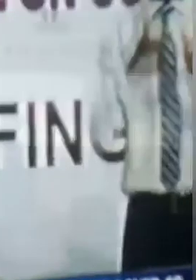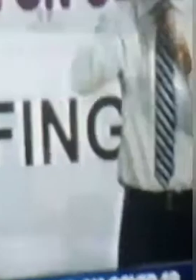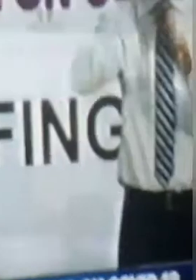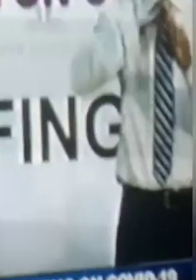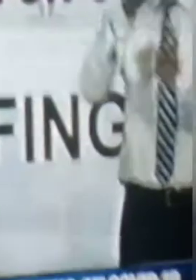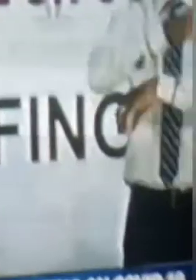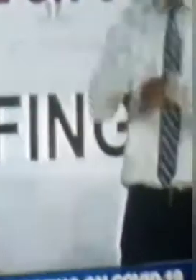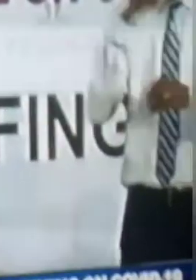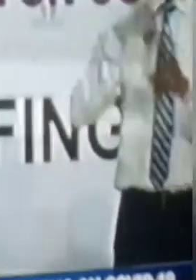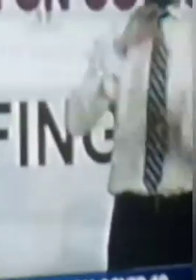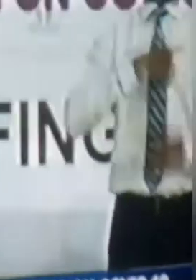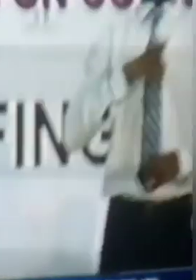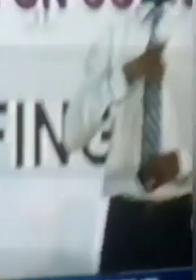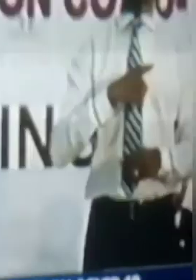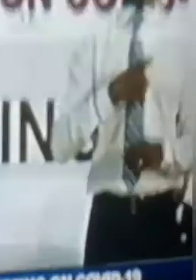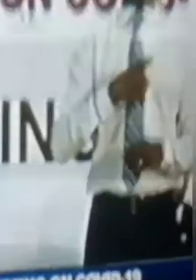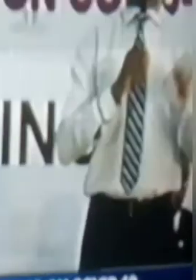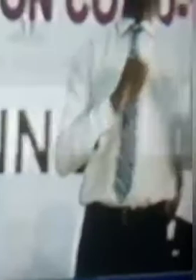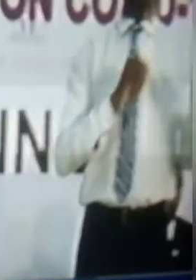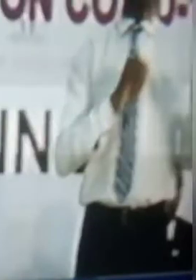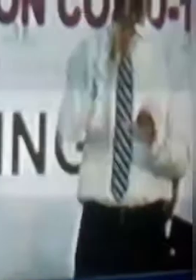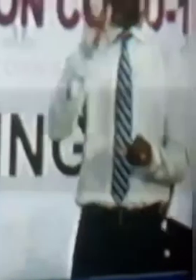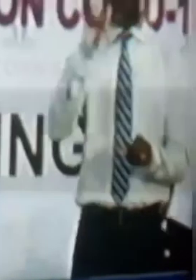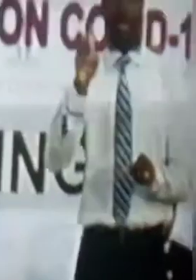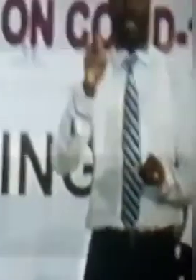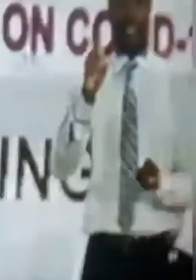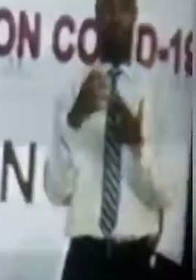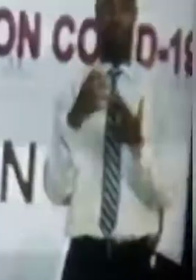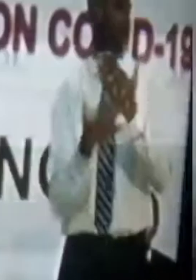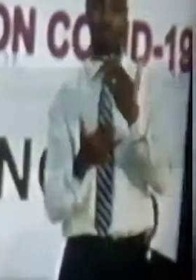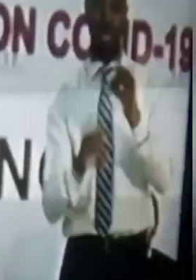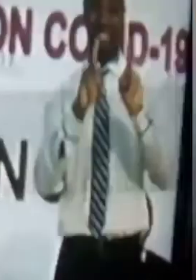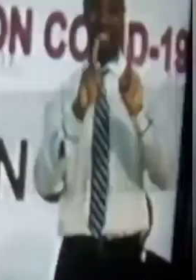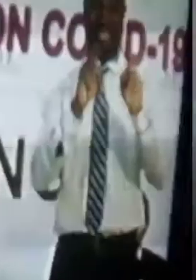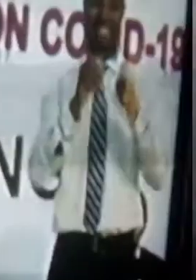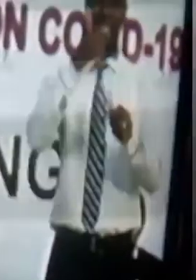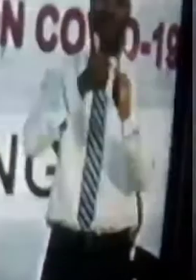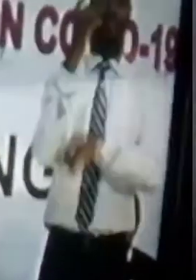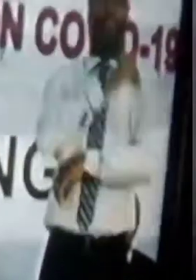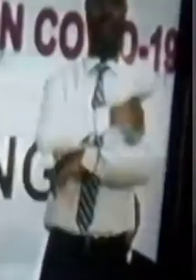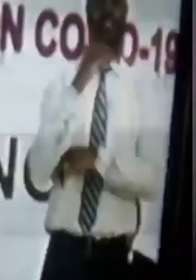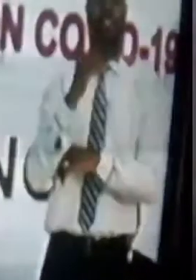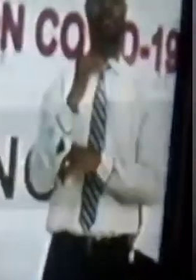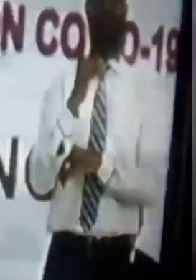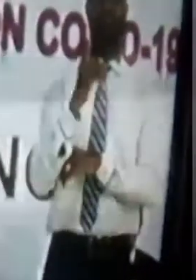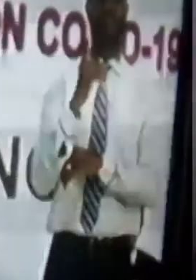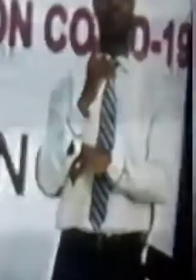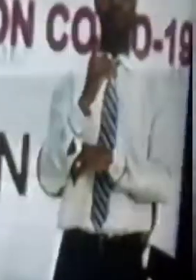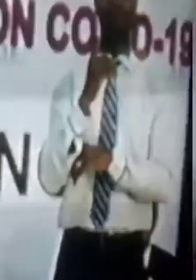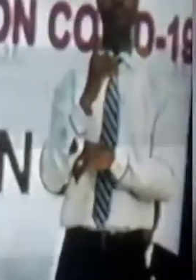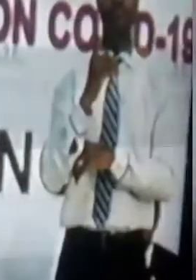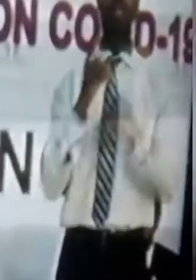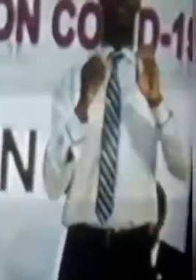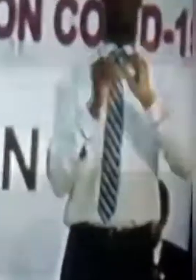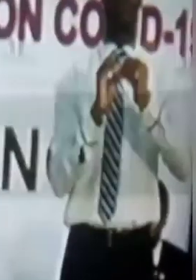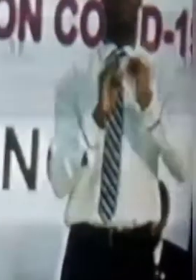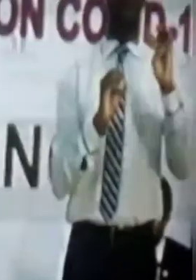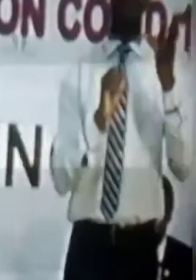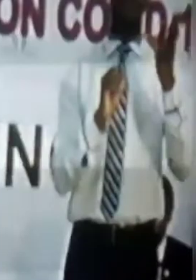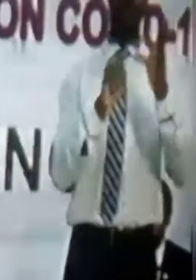per day in Abuja by the end of this week. Number four is to isolate patients in less